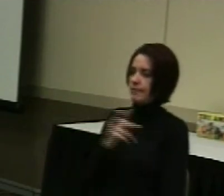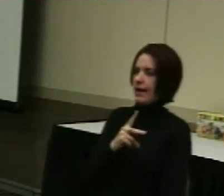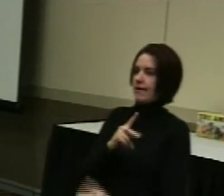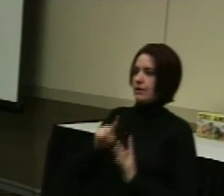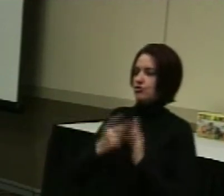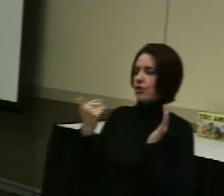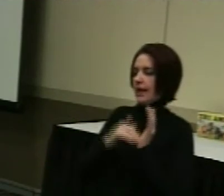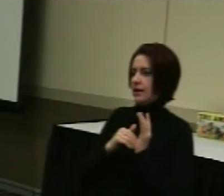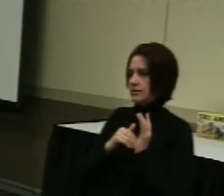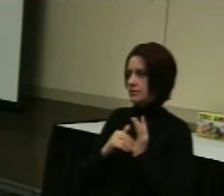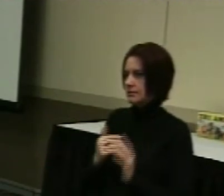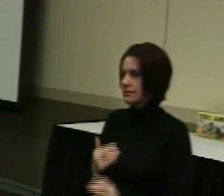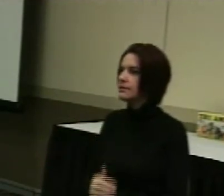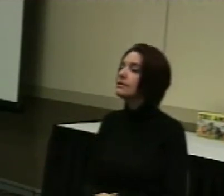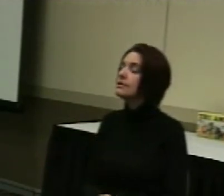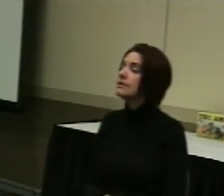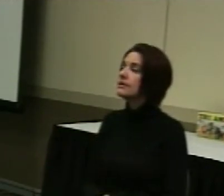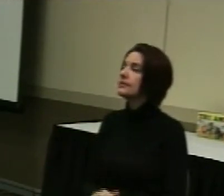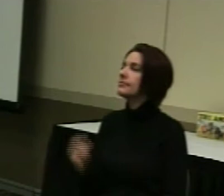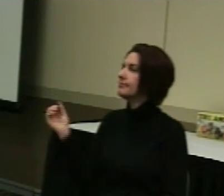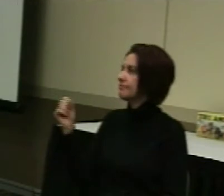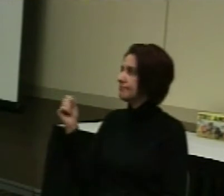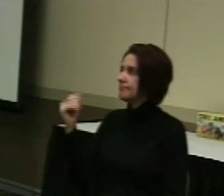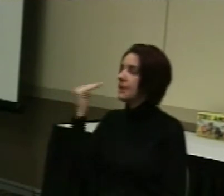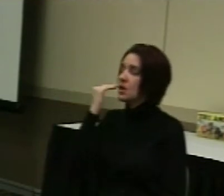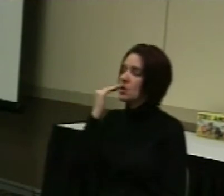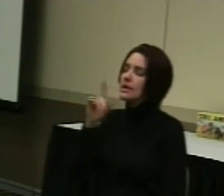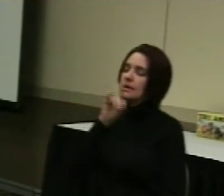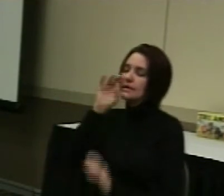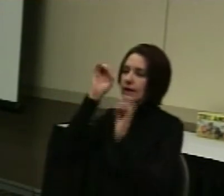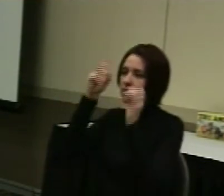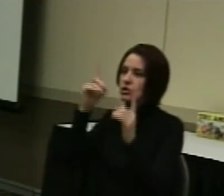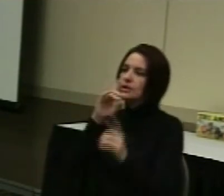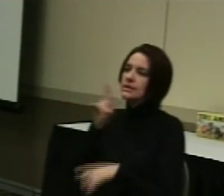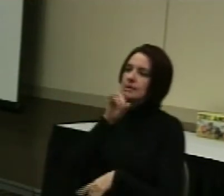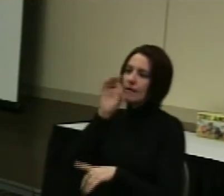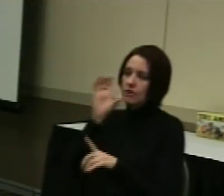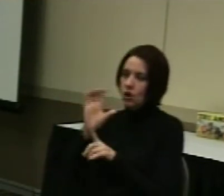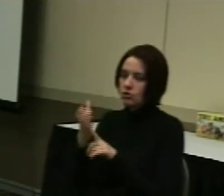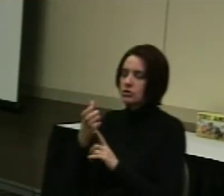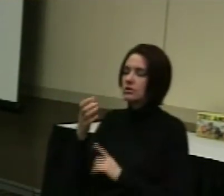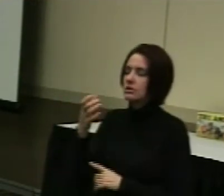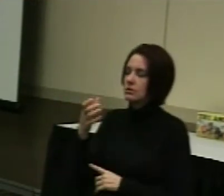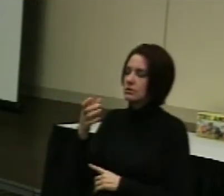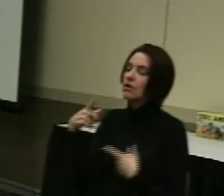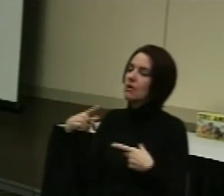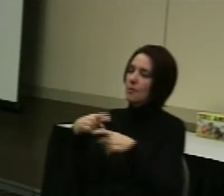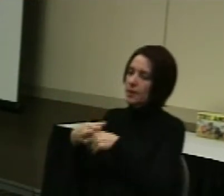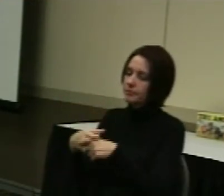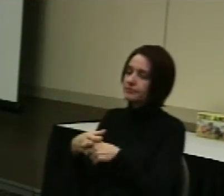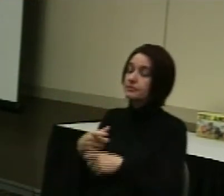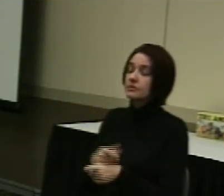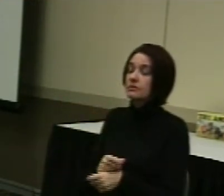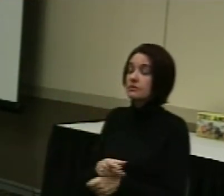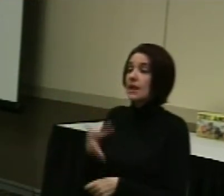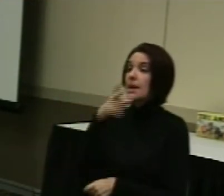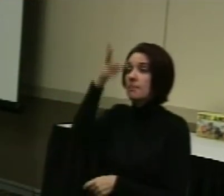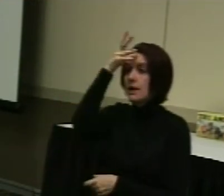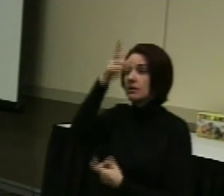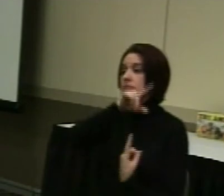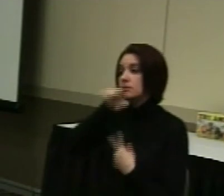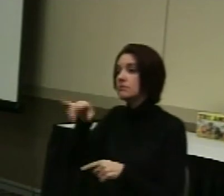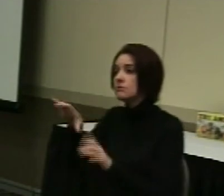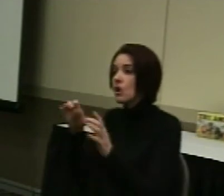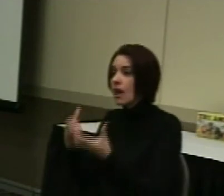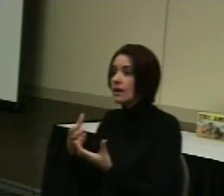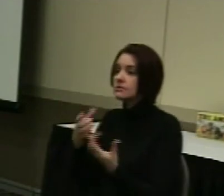excellent observation, and I know in deaf education, the deaf culture, it's very complicated, and parents come to your classroom